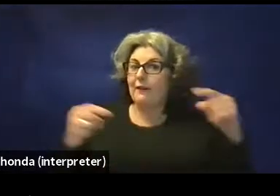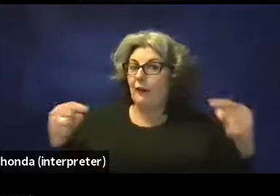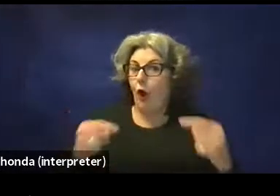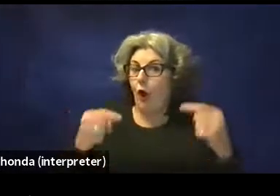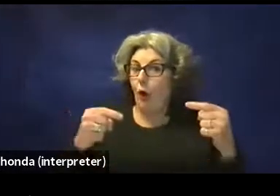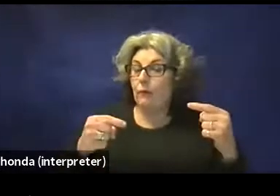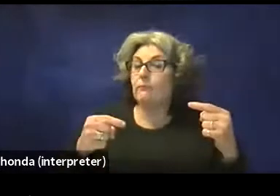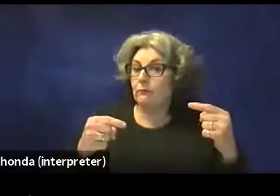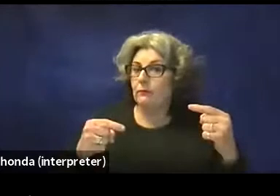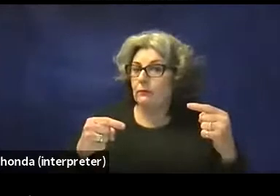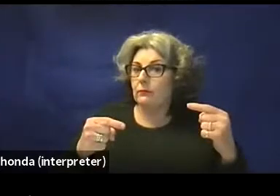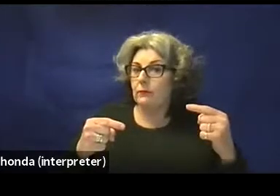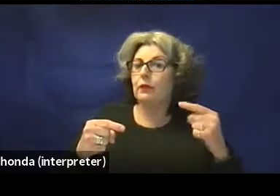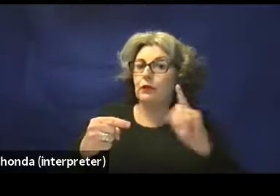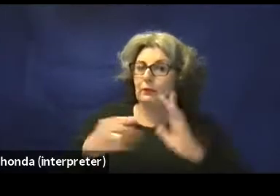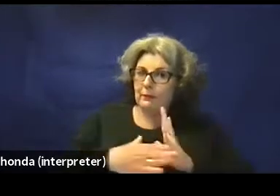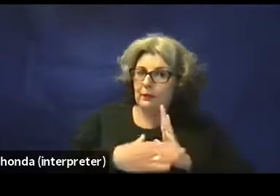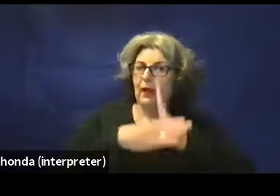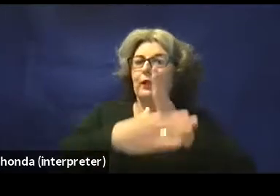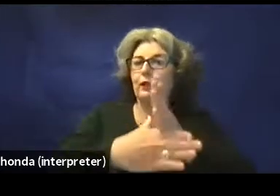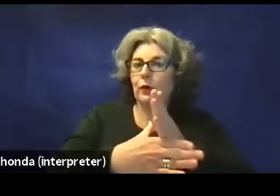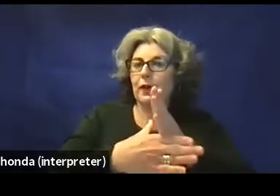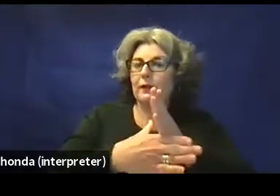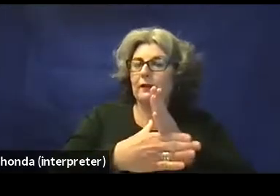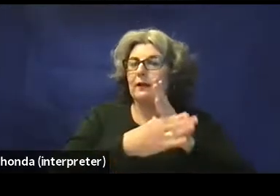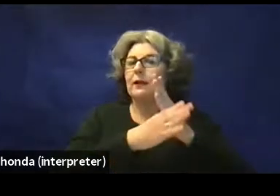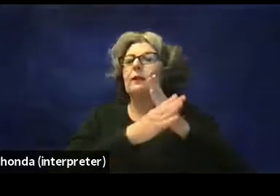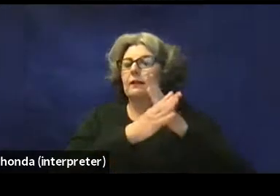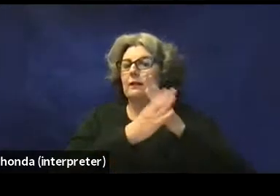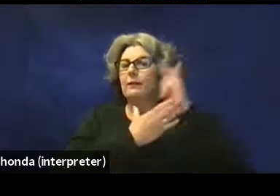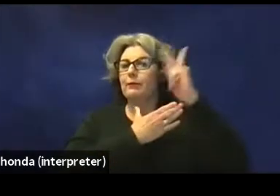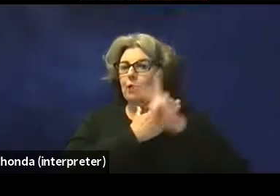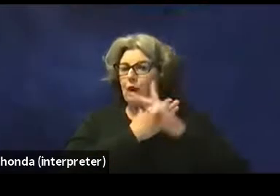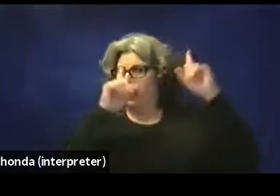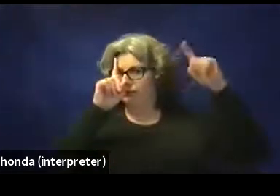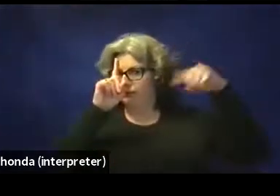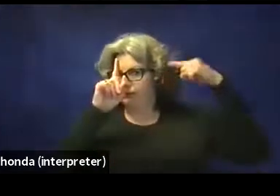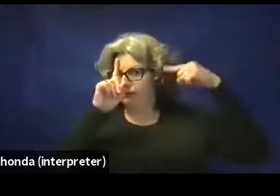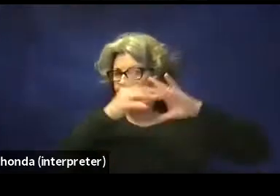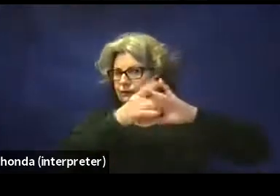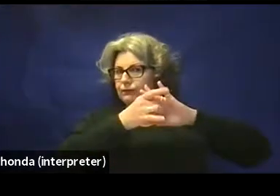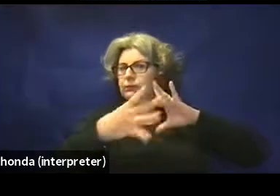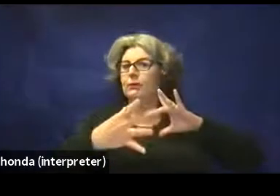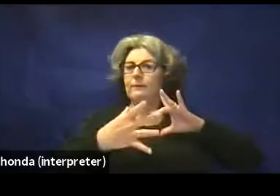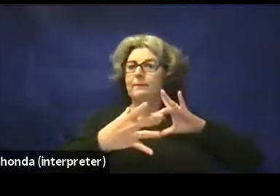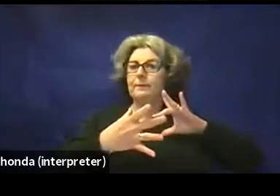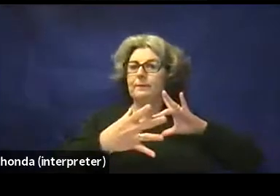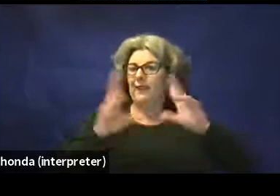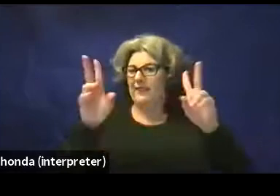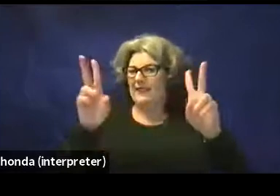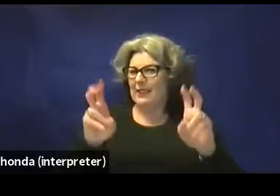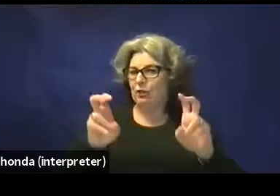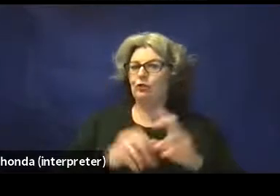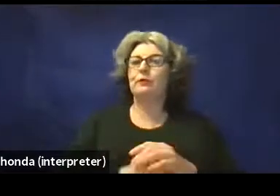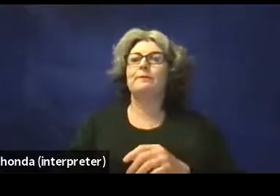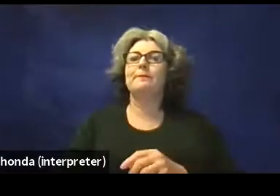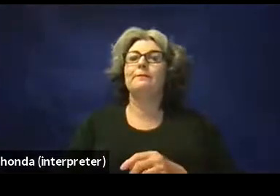are in order to interrupt our mental programming around this issue. And